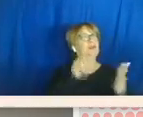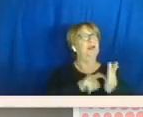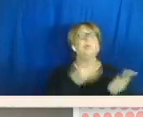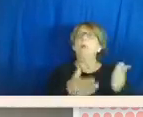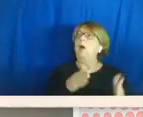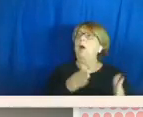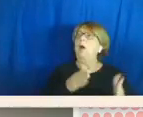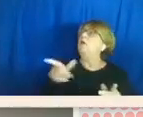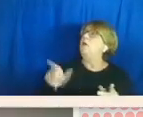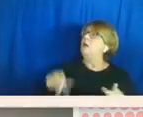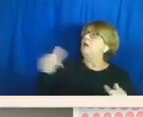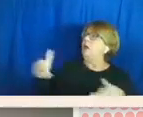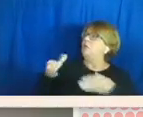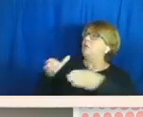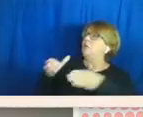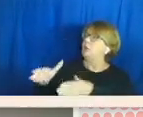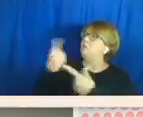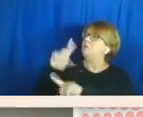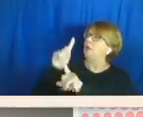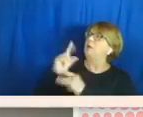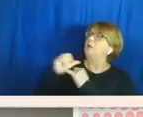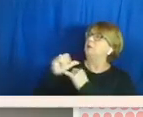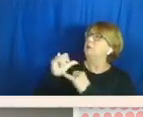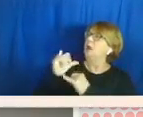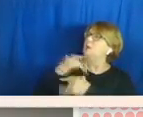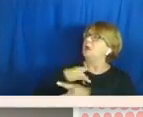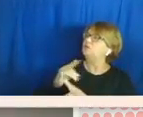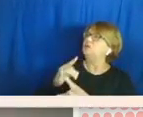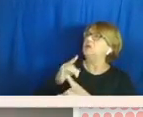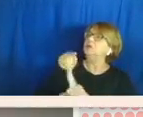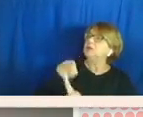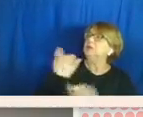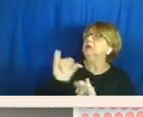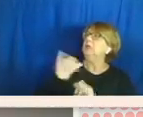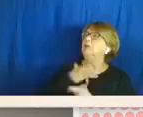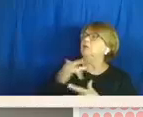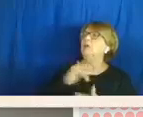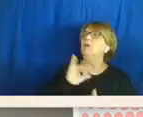of accomplishing the same interest and concern, you're in much better shape.